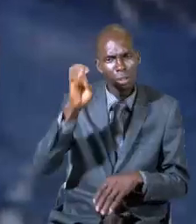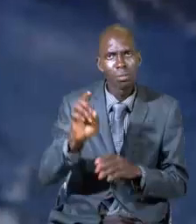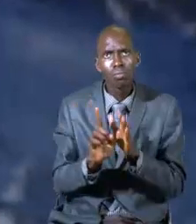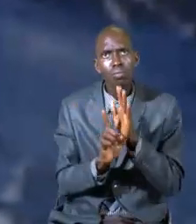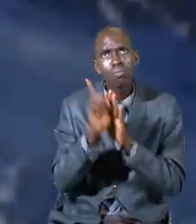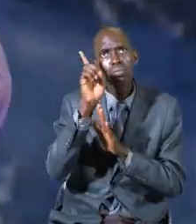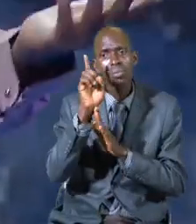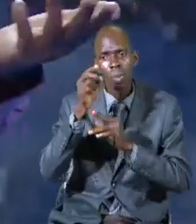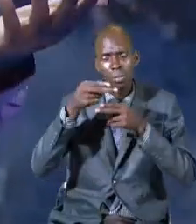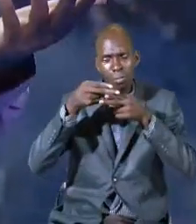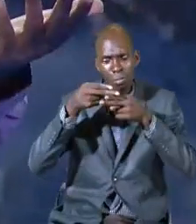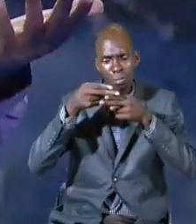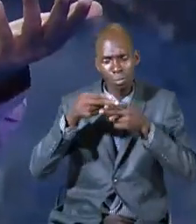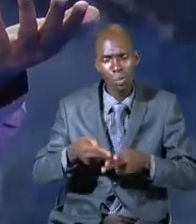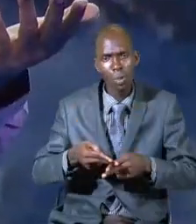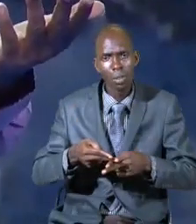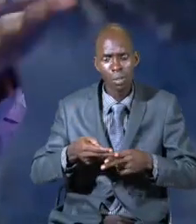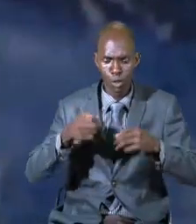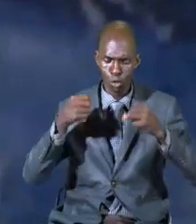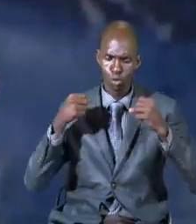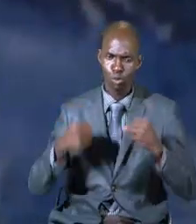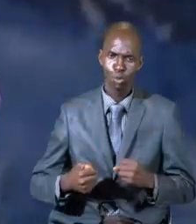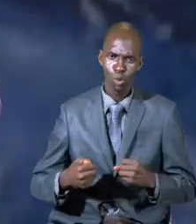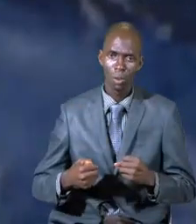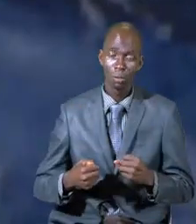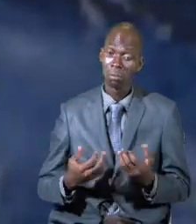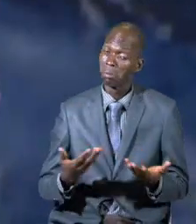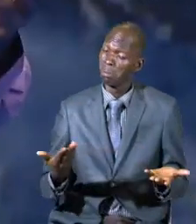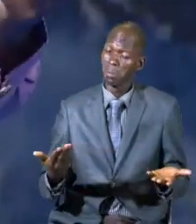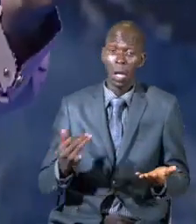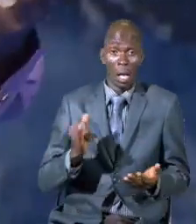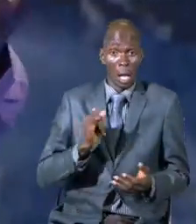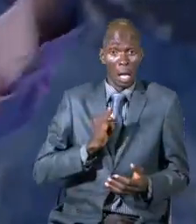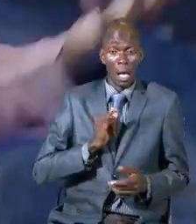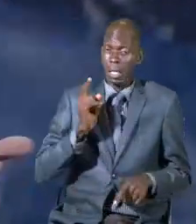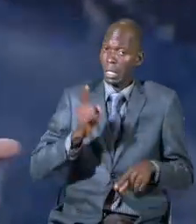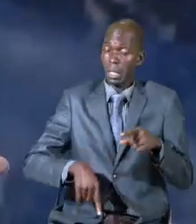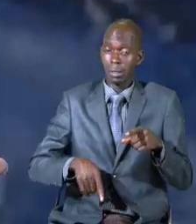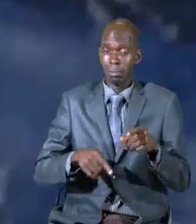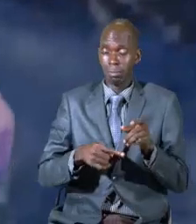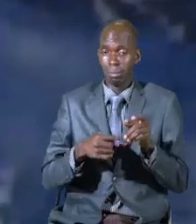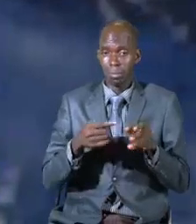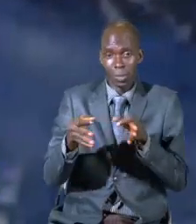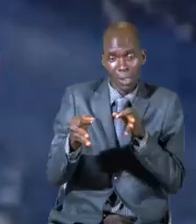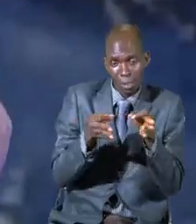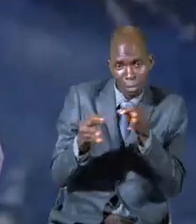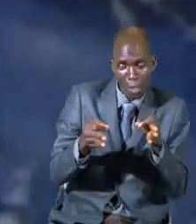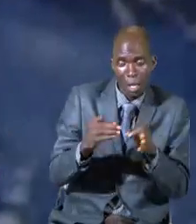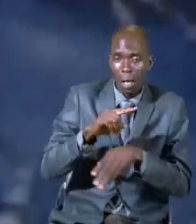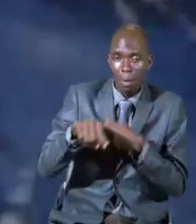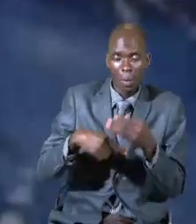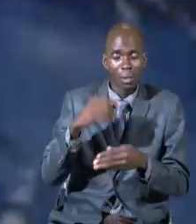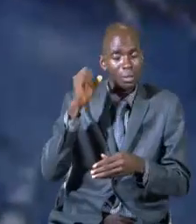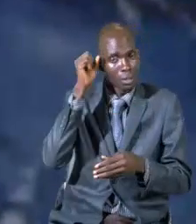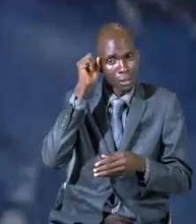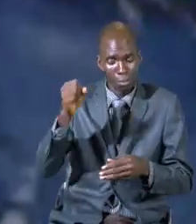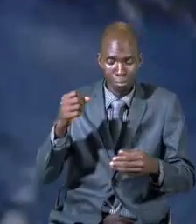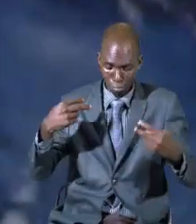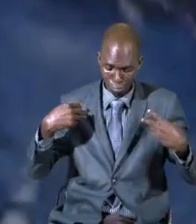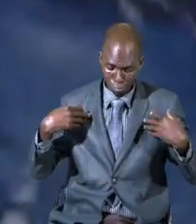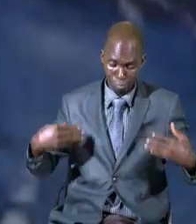Well, I can't tell you about his physical features, but I can tell you